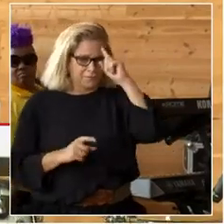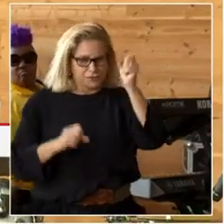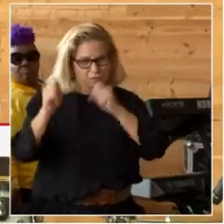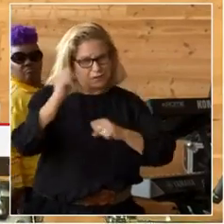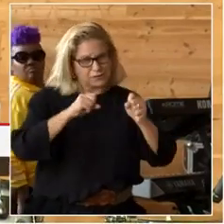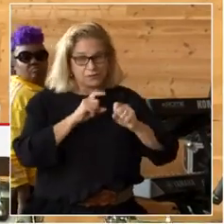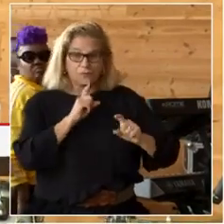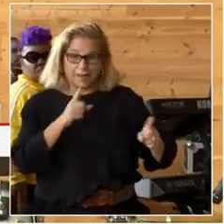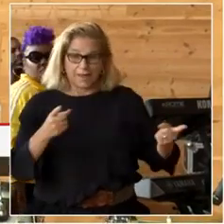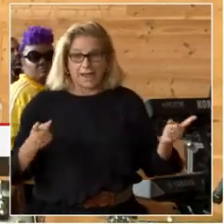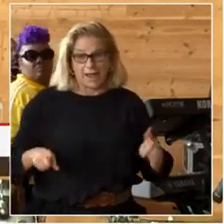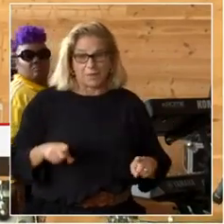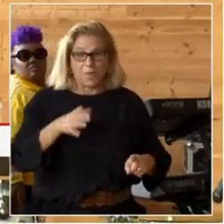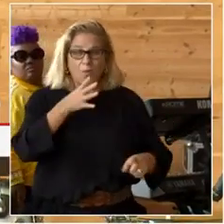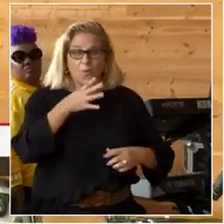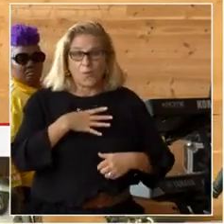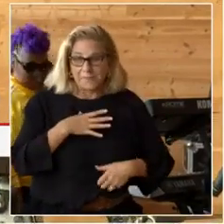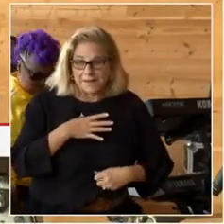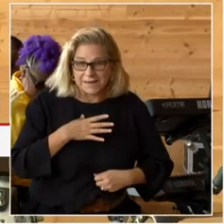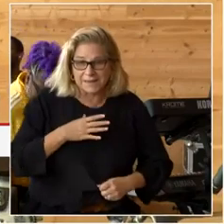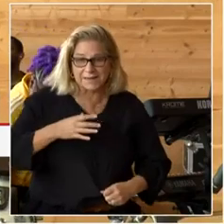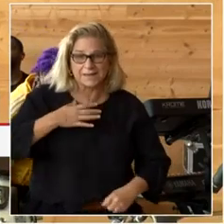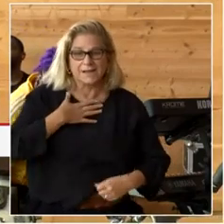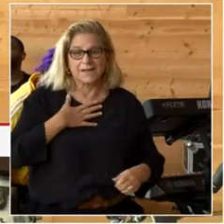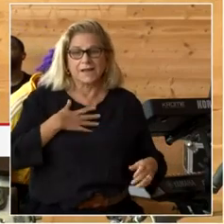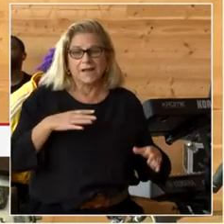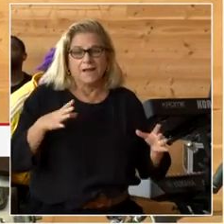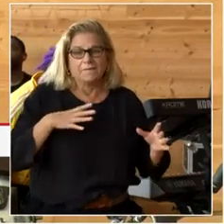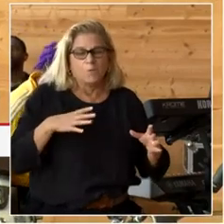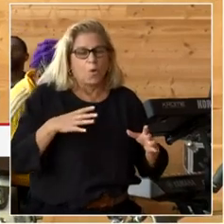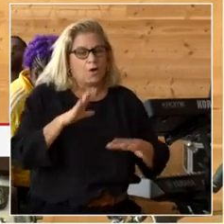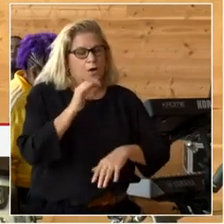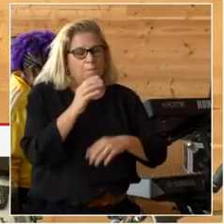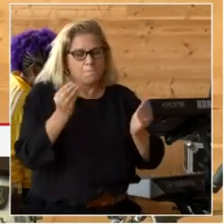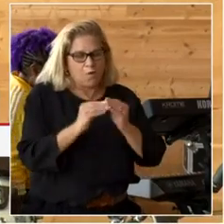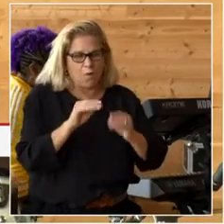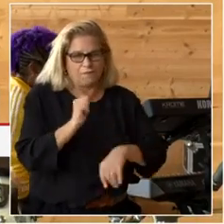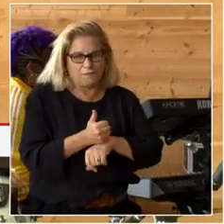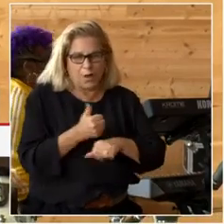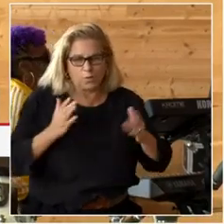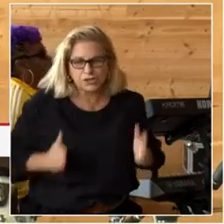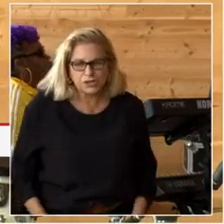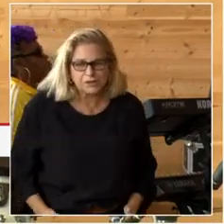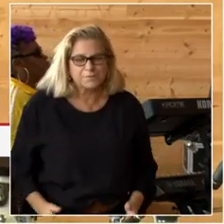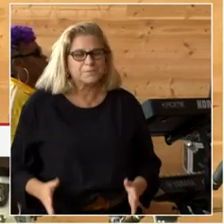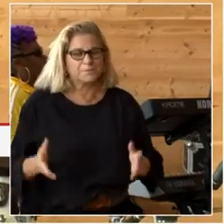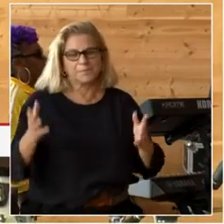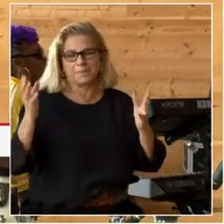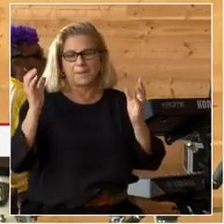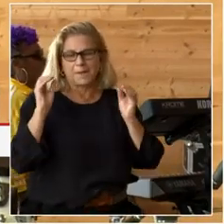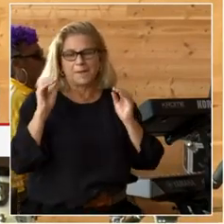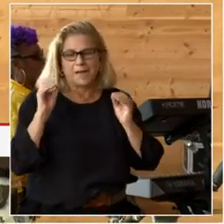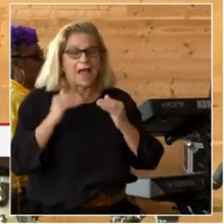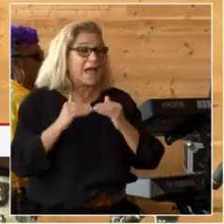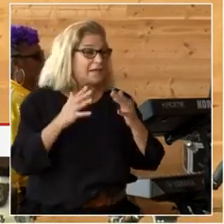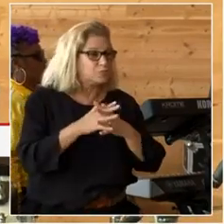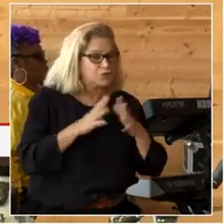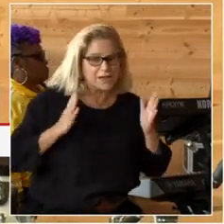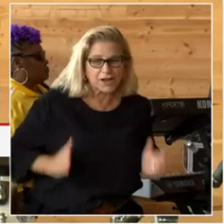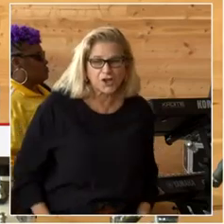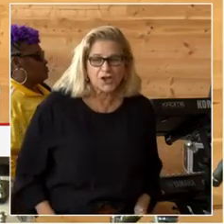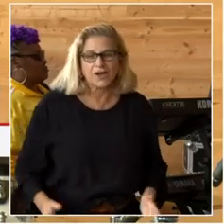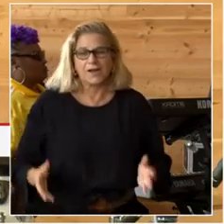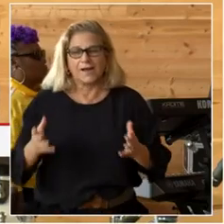more women, more founders, more entrepreneurs, more Black families